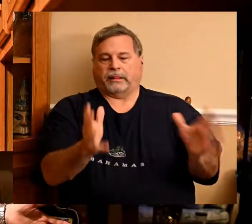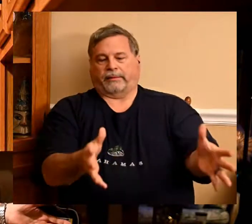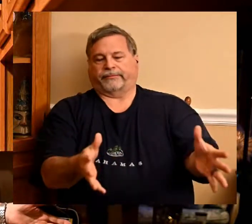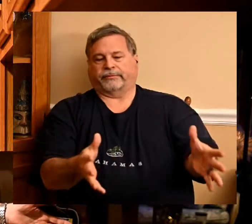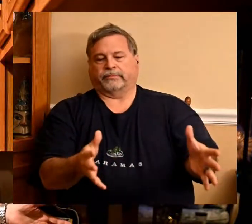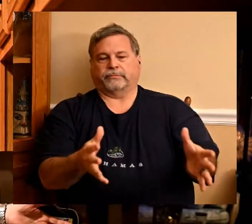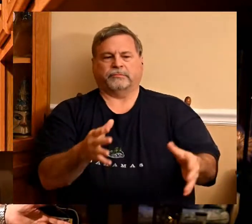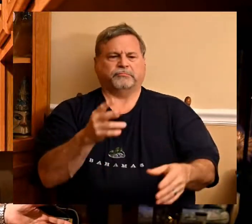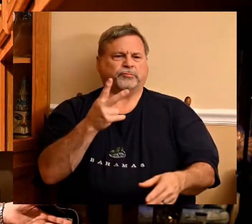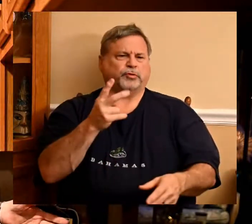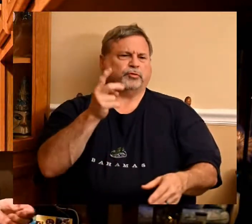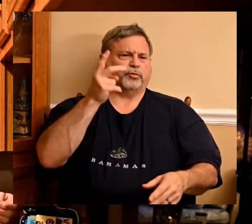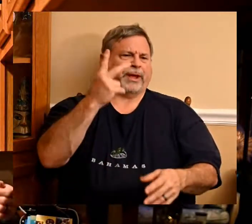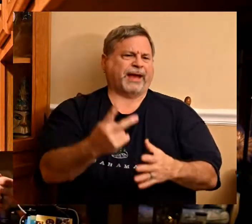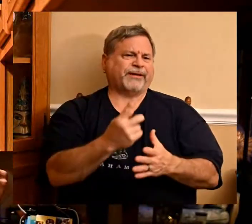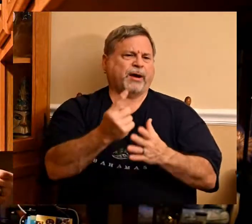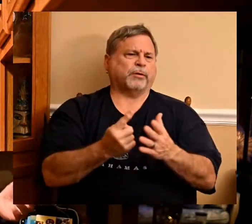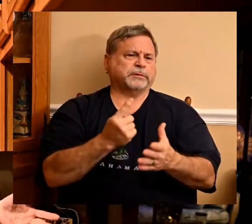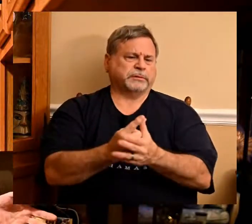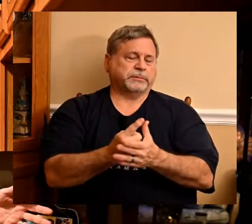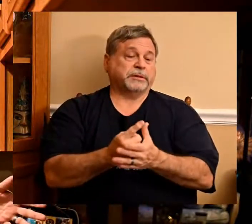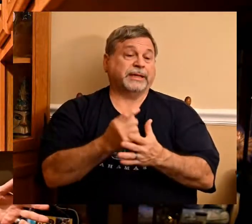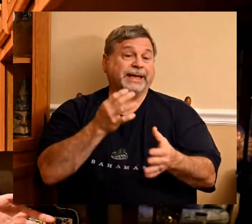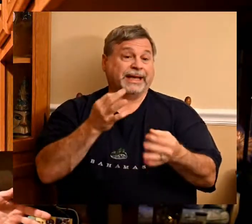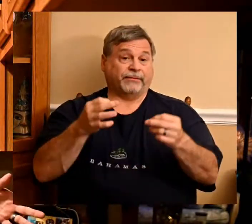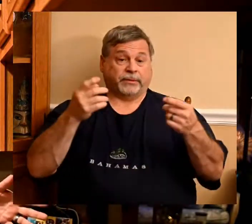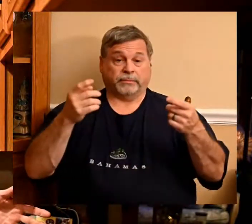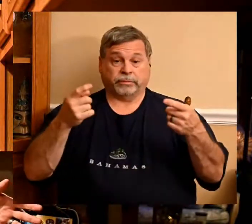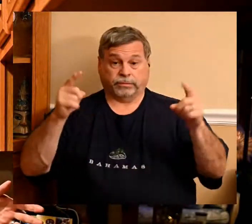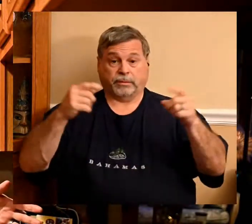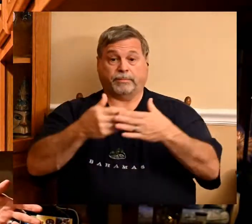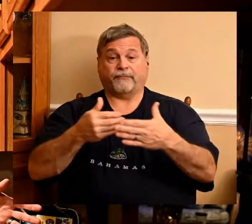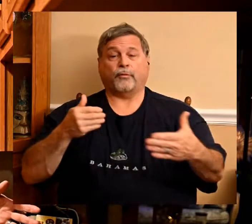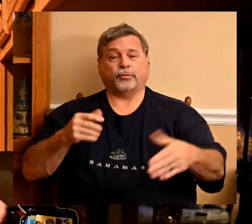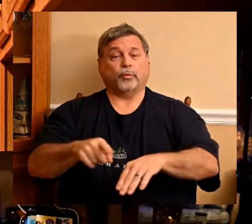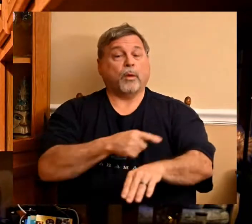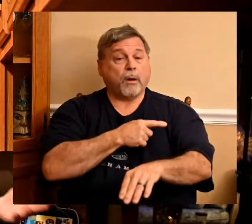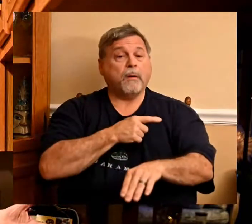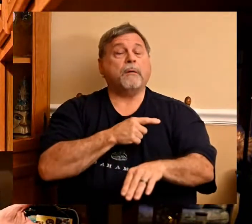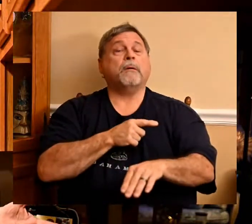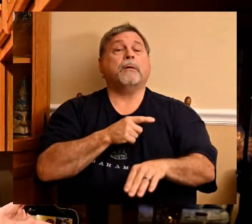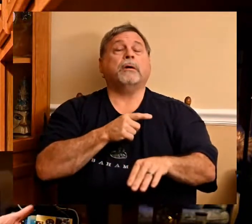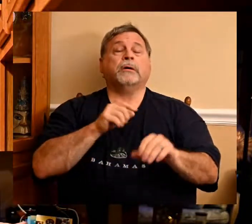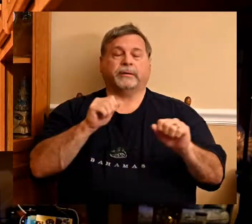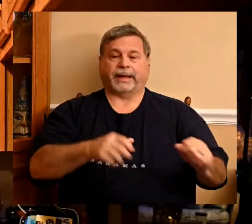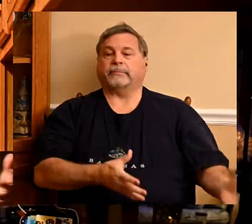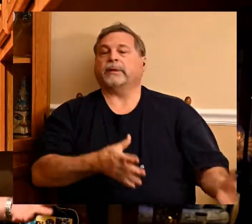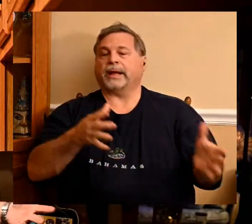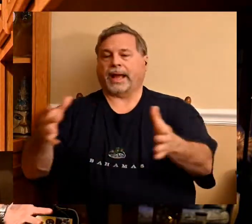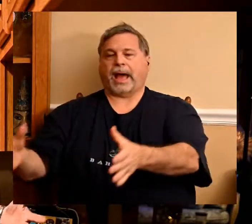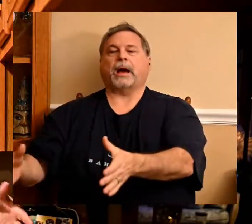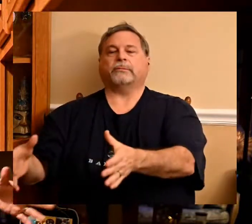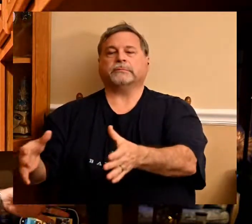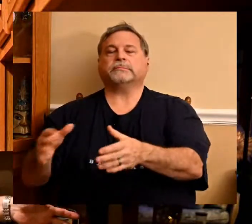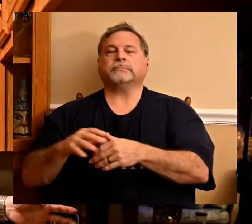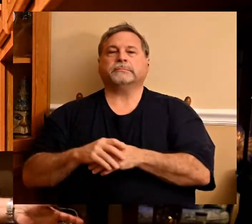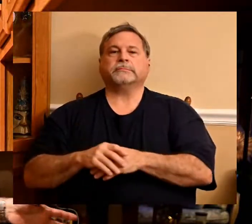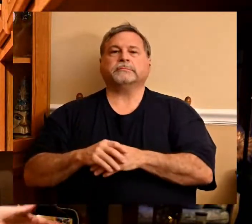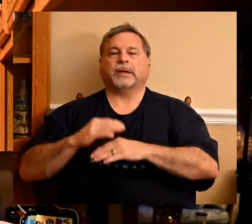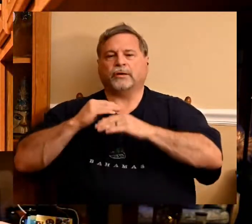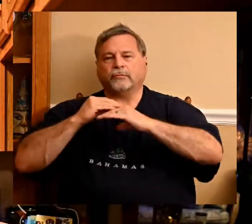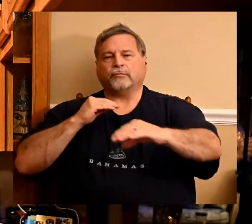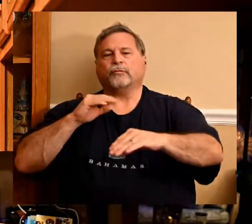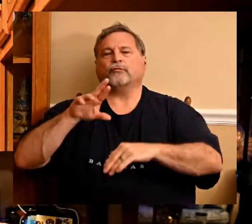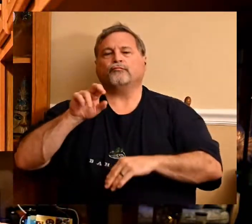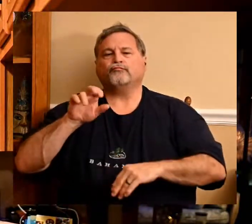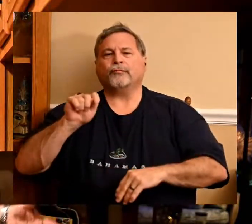for about 2.5 hours. If you get it before it's been too long, you could actually just take it out of the oven, let it rest on